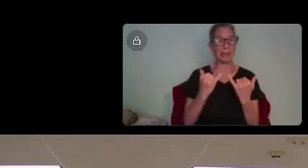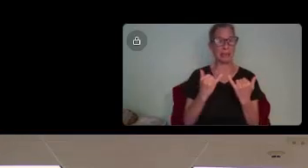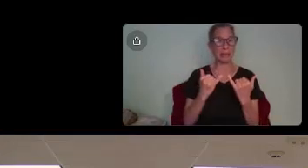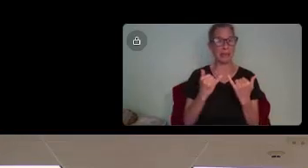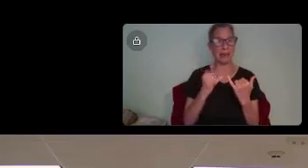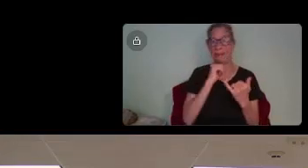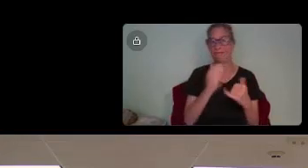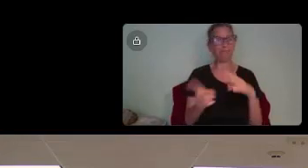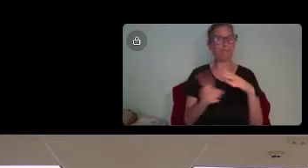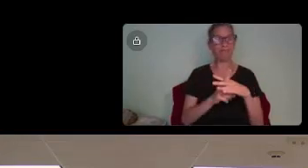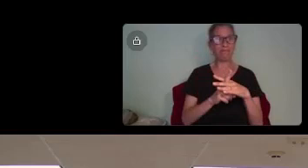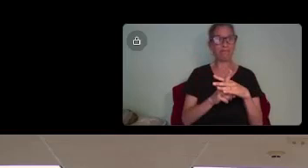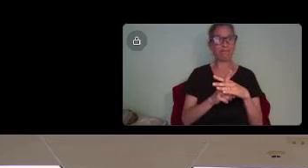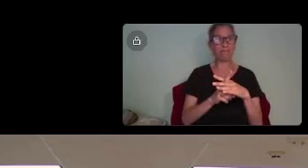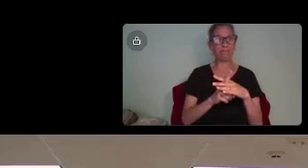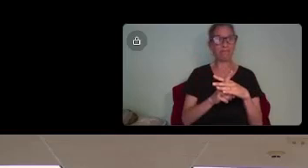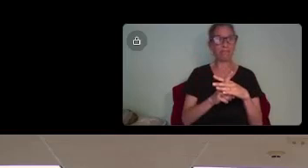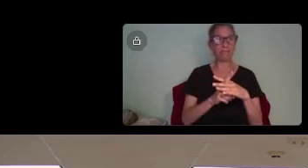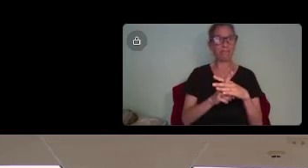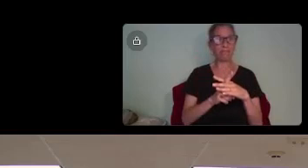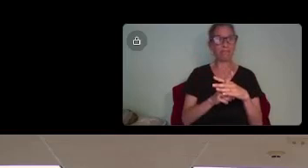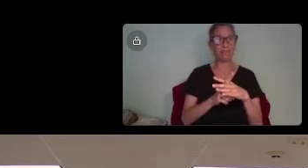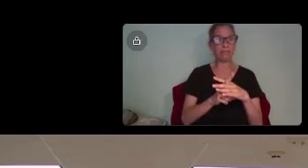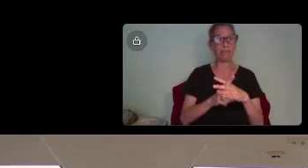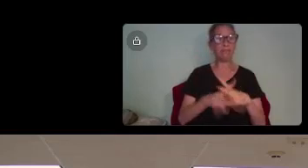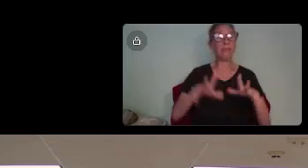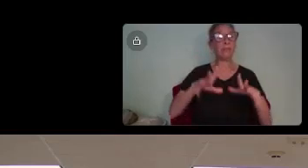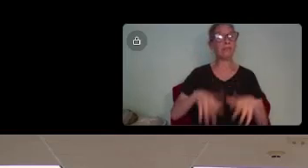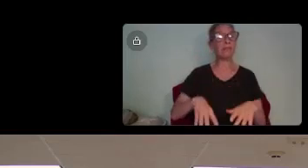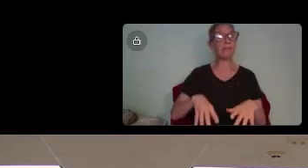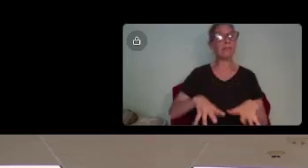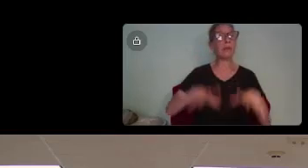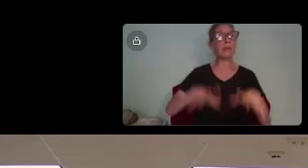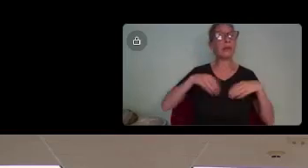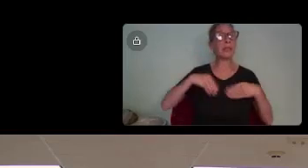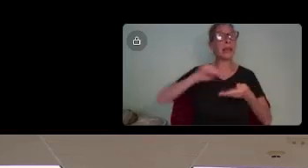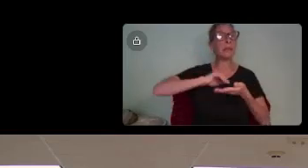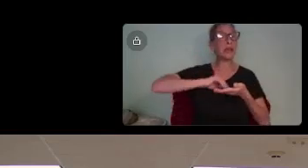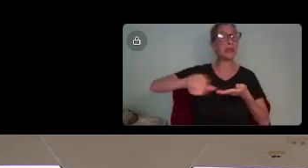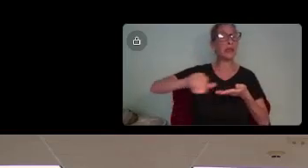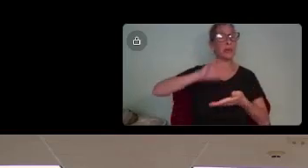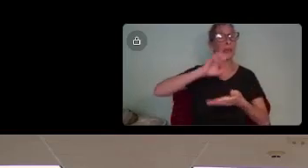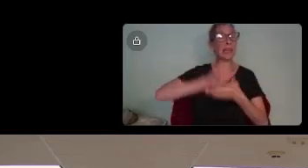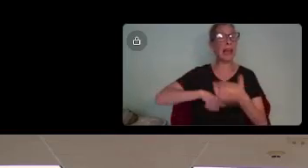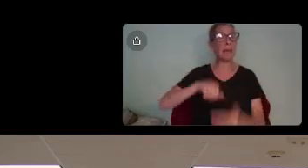Okay. May I please have a motion to excuse the absence of Board Member Williams?